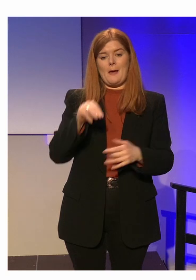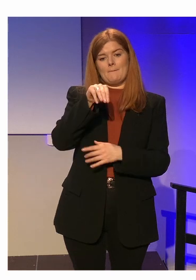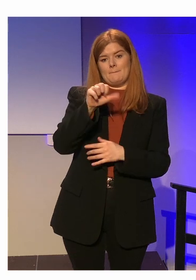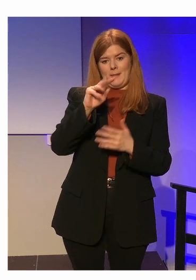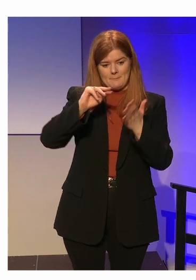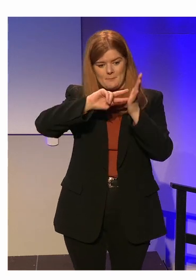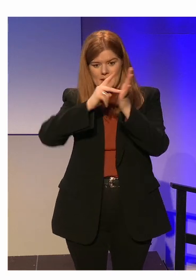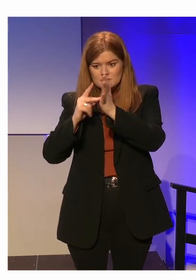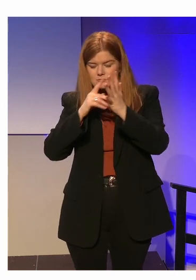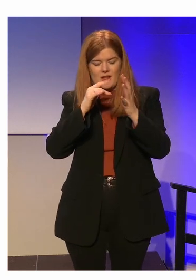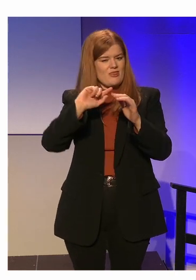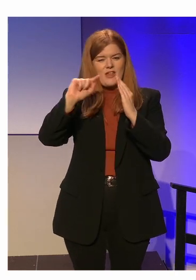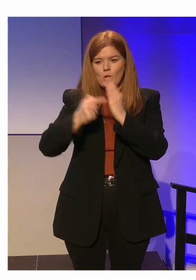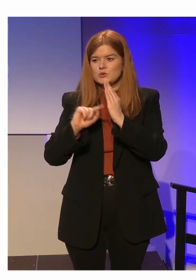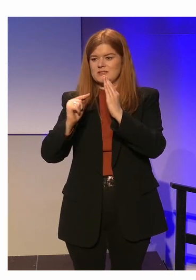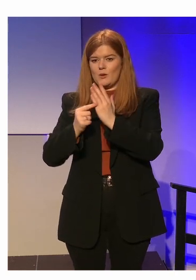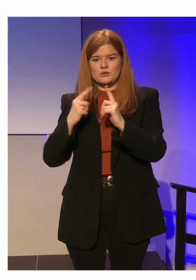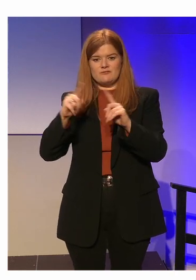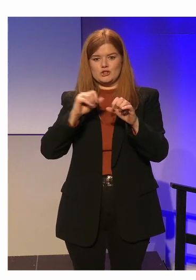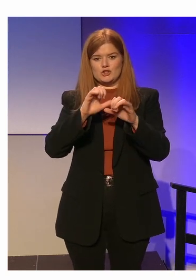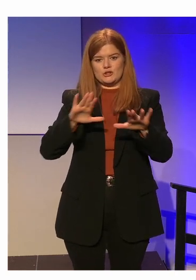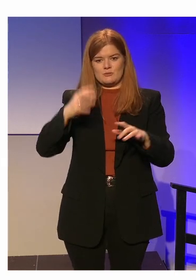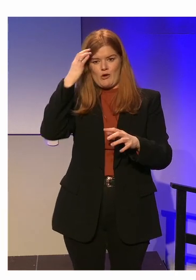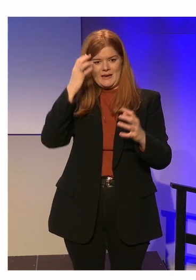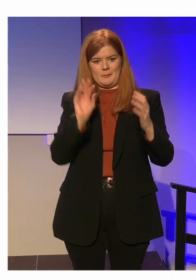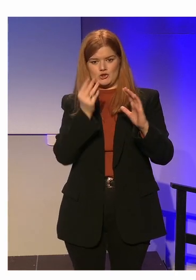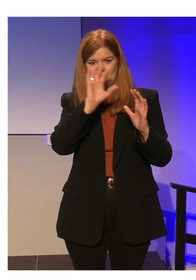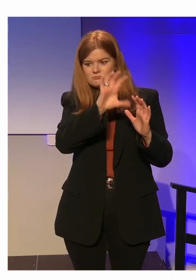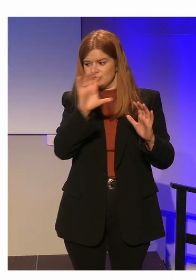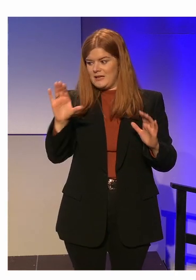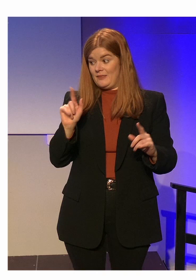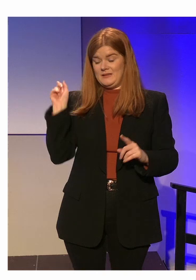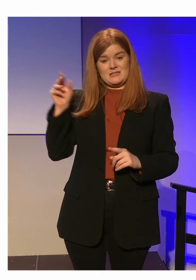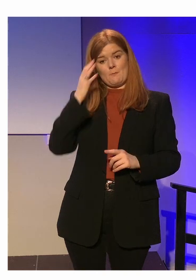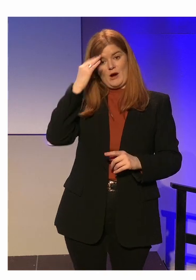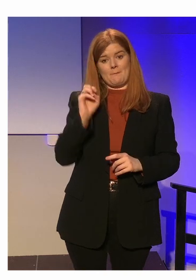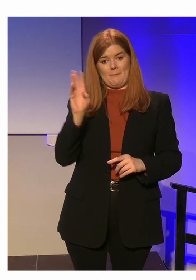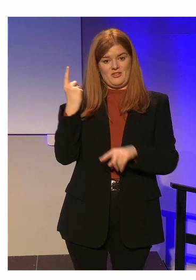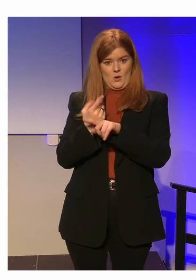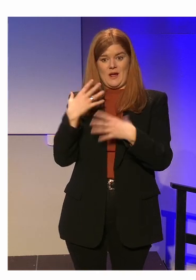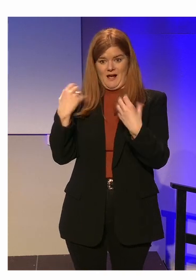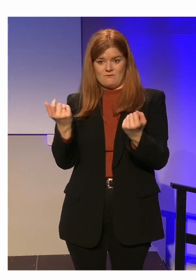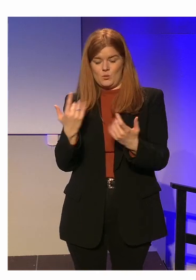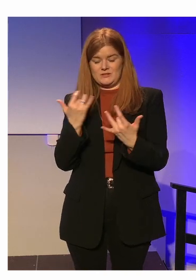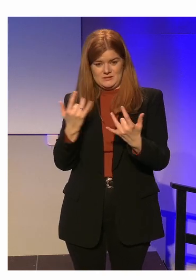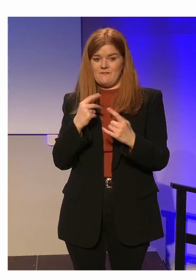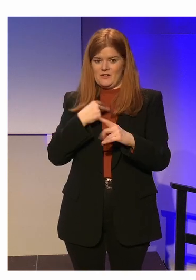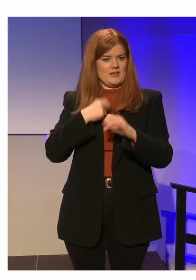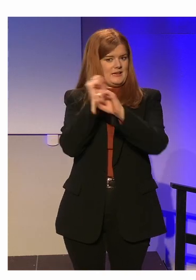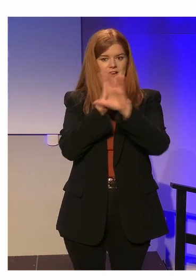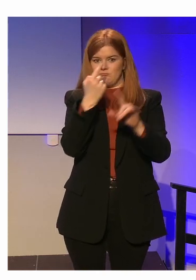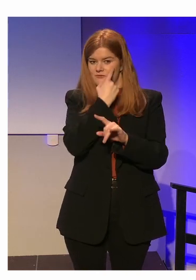mapped thousands of children's brains. This is a brain map right here. And we have very